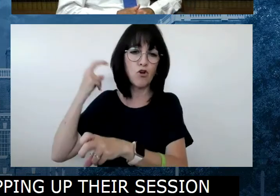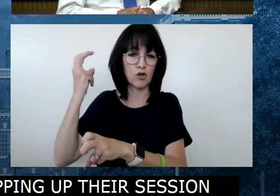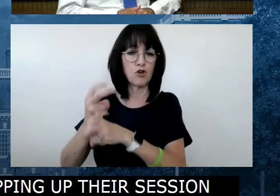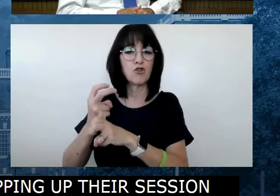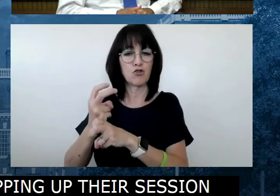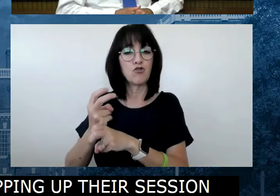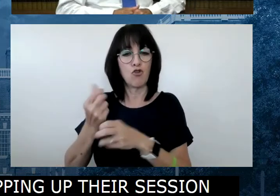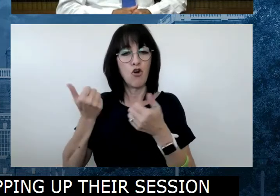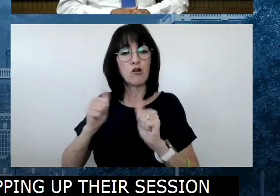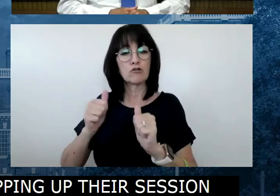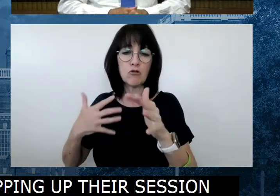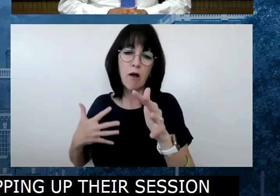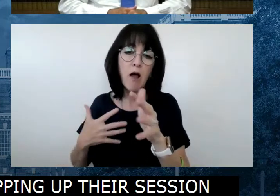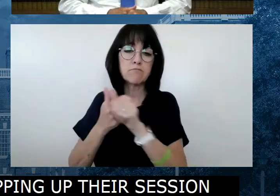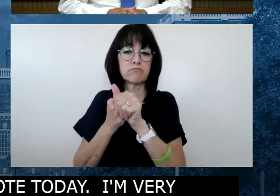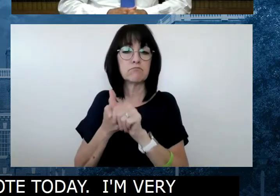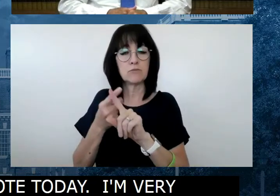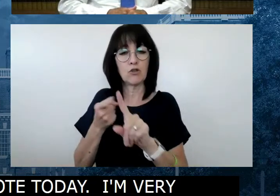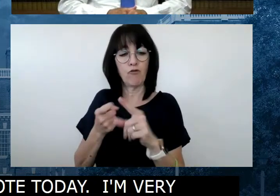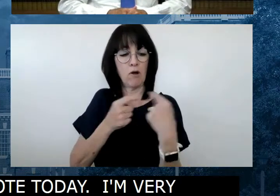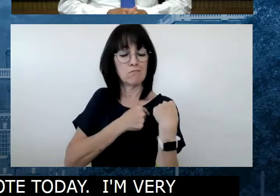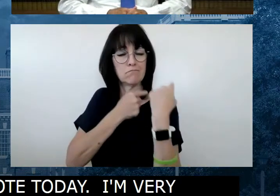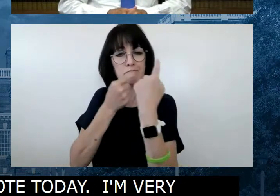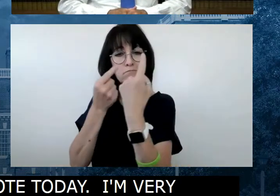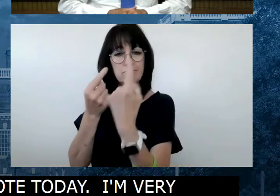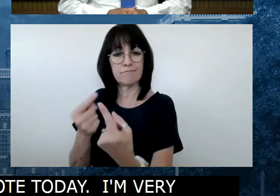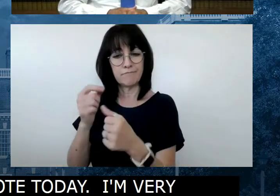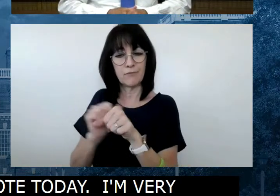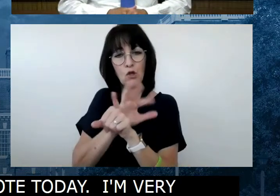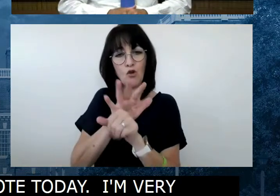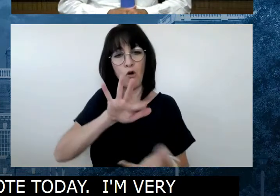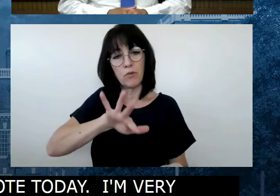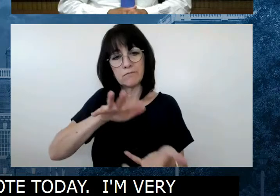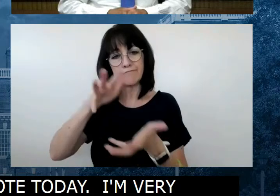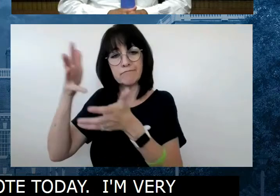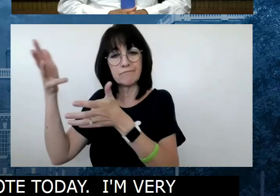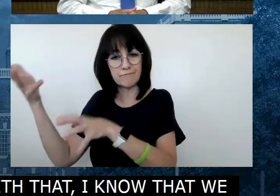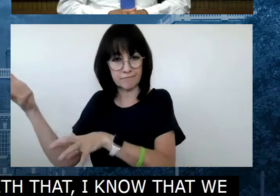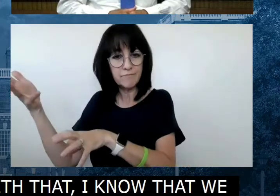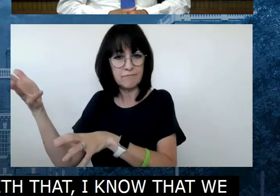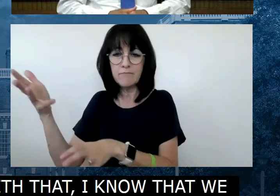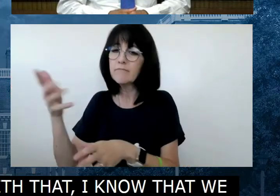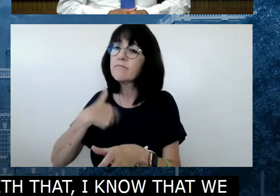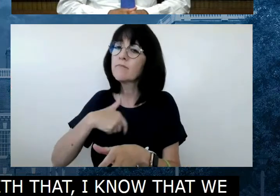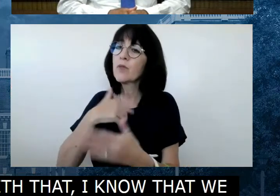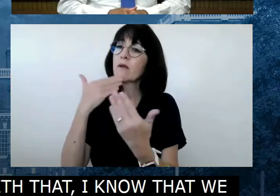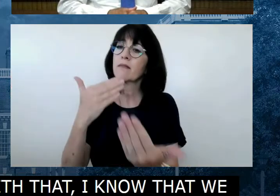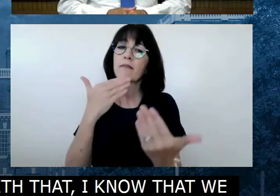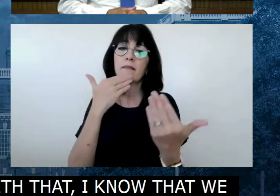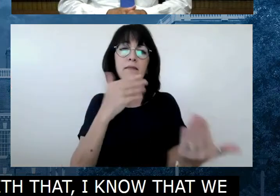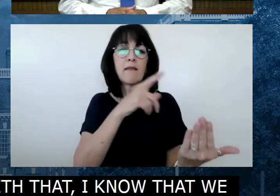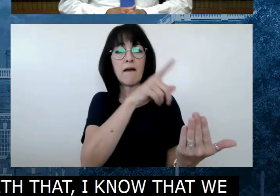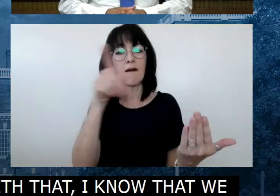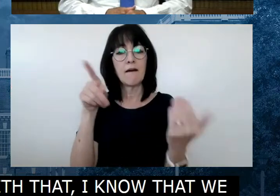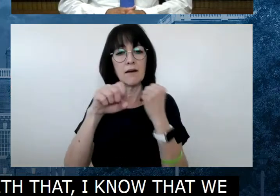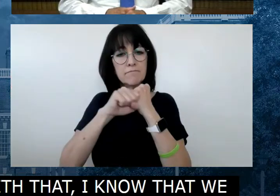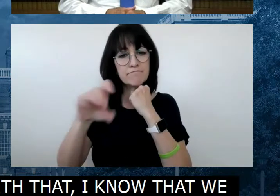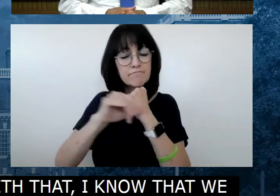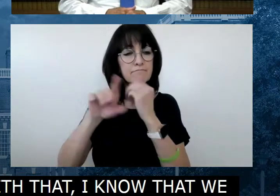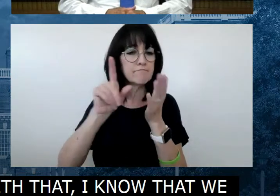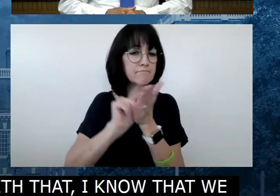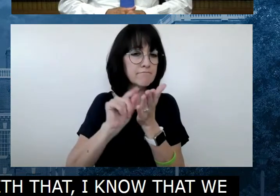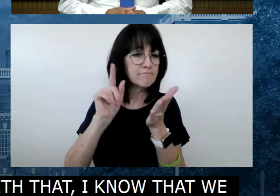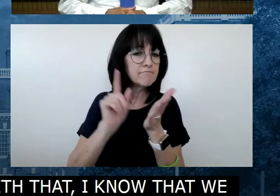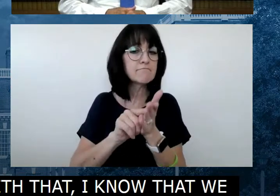joined us. We thank you again for joining us loyally over the last 15 months. At the beginning when we were doing them twice a week,